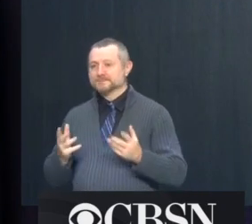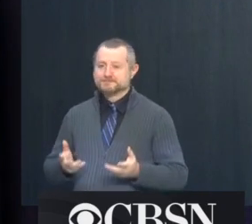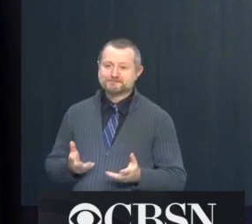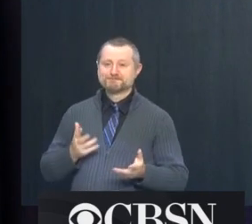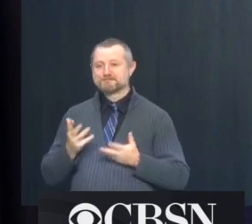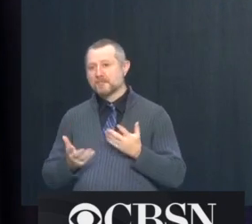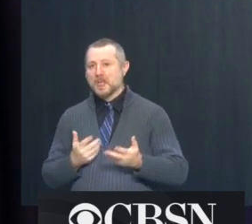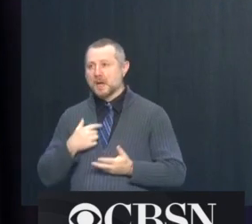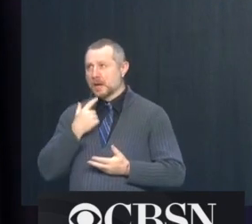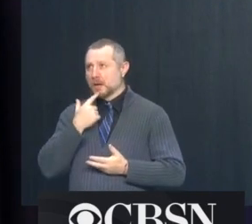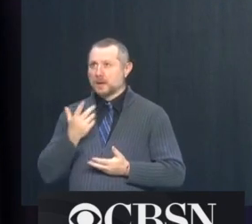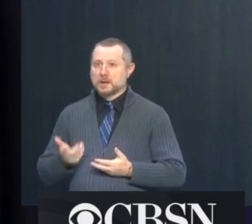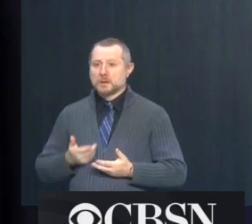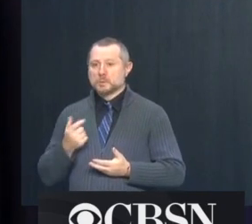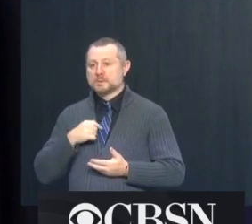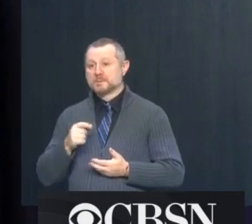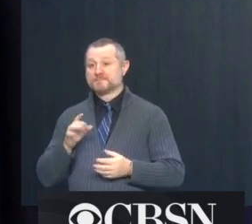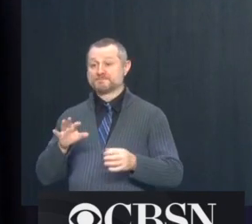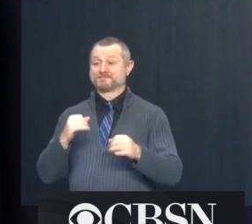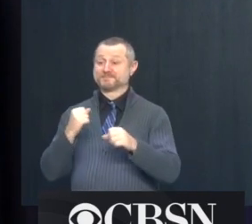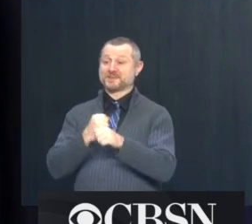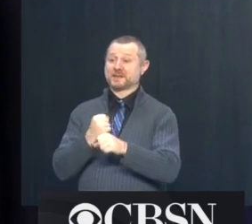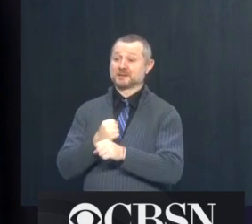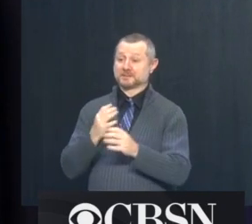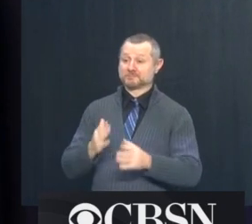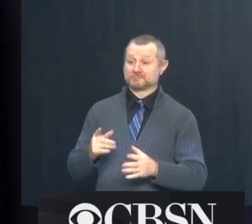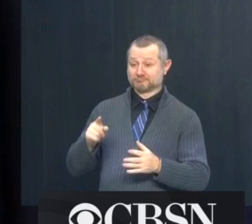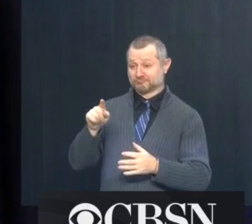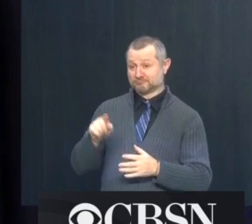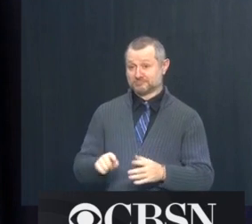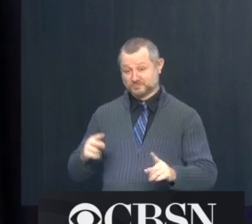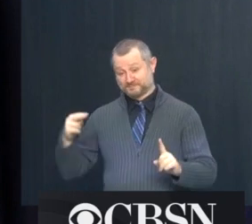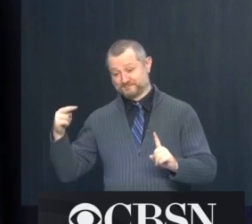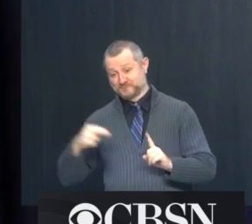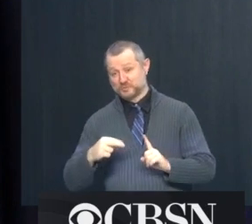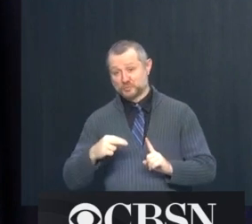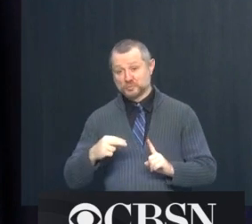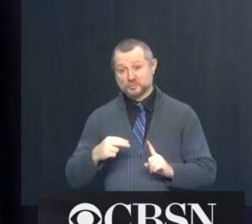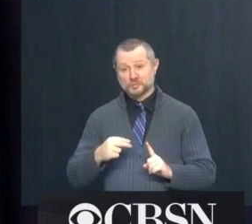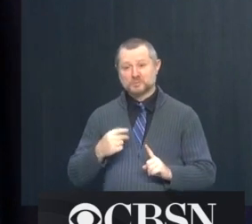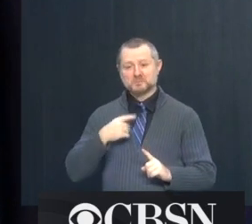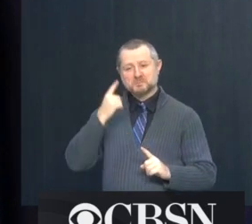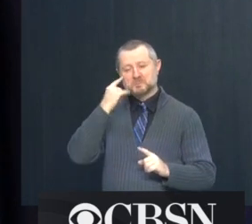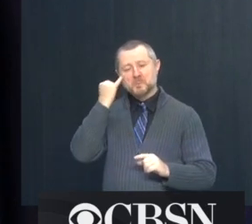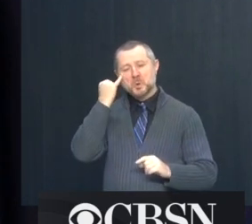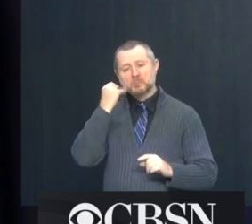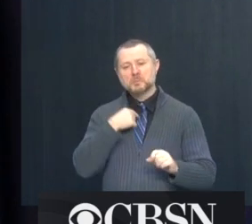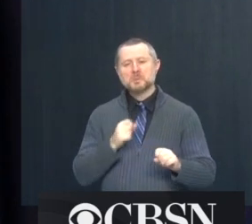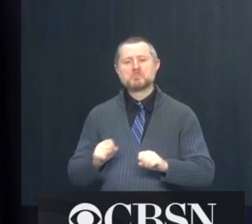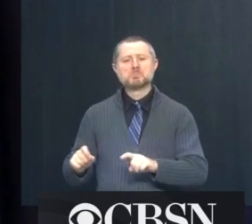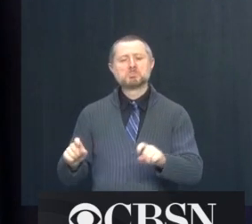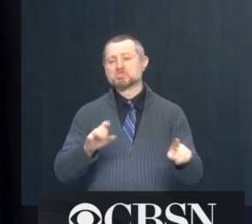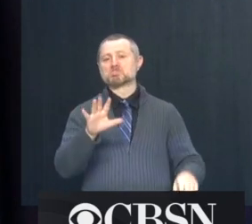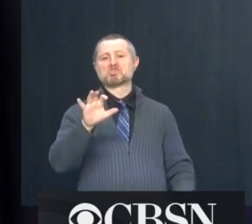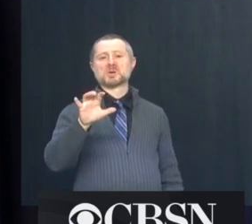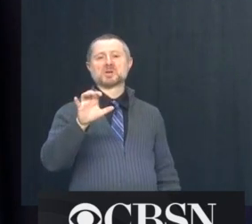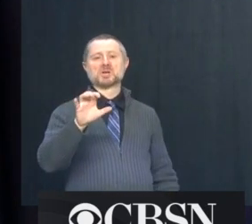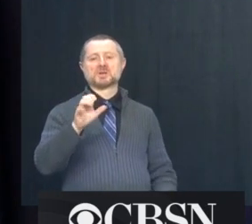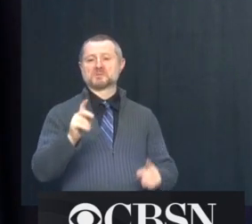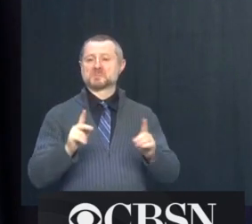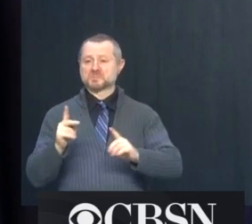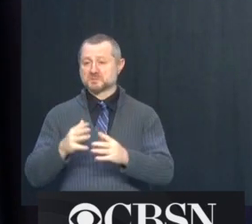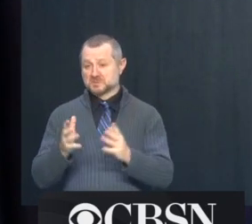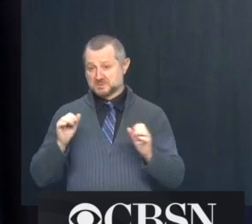a statistician will tell you is you can take a poll of 500 people and